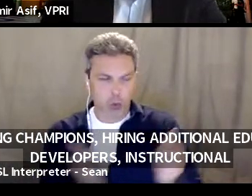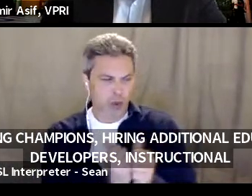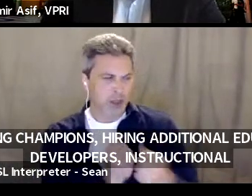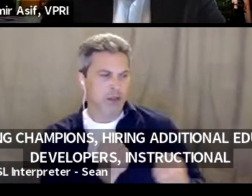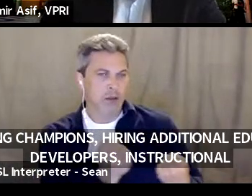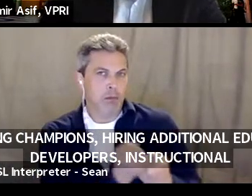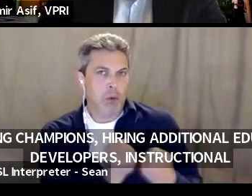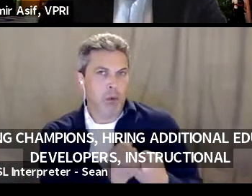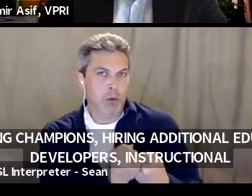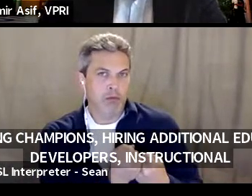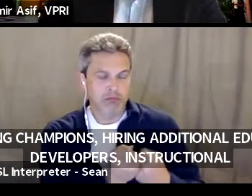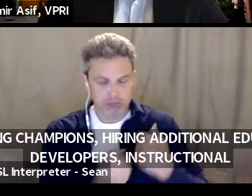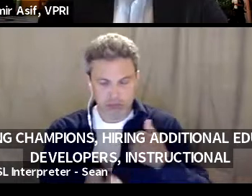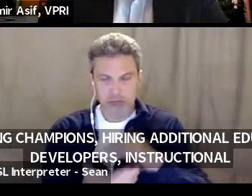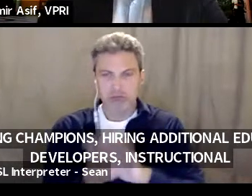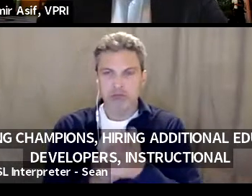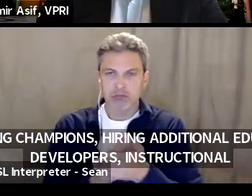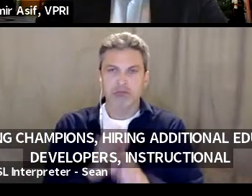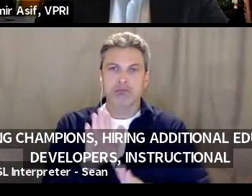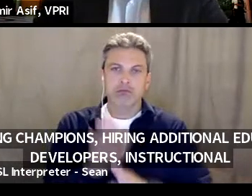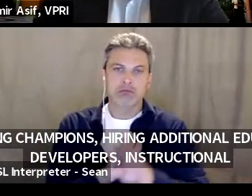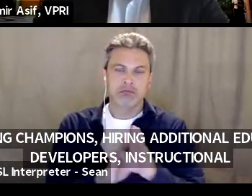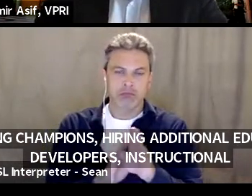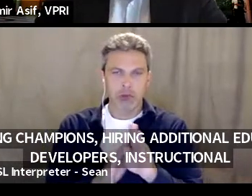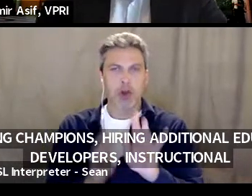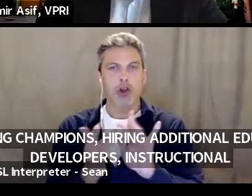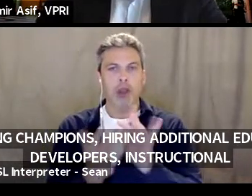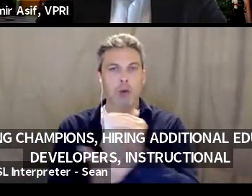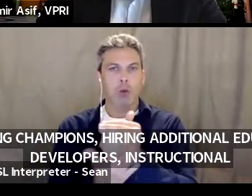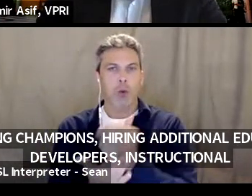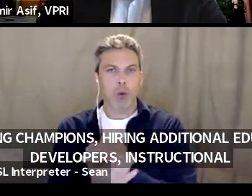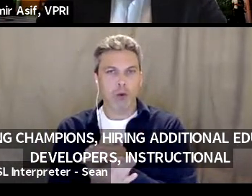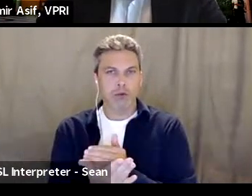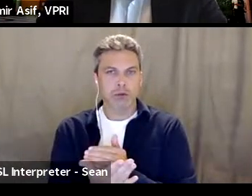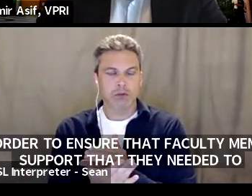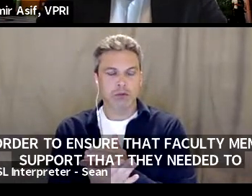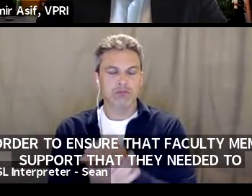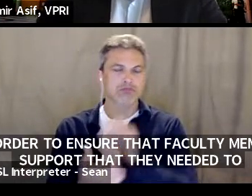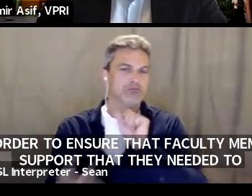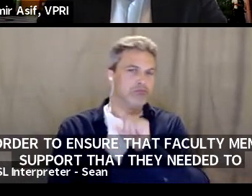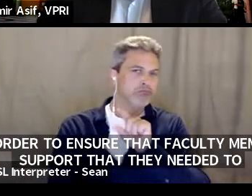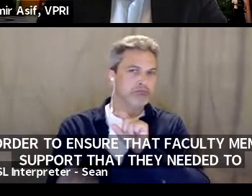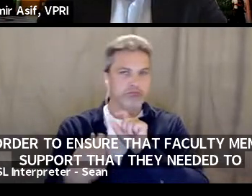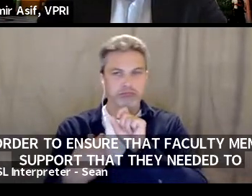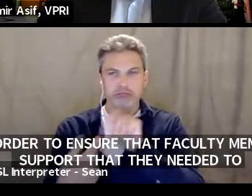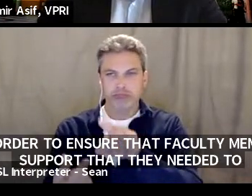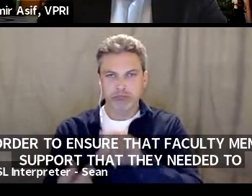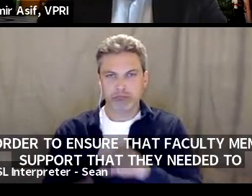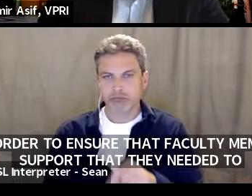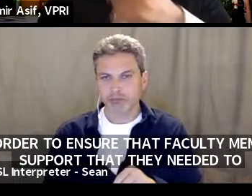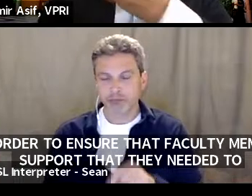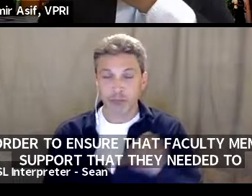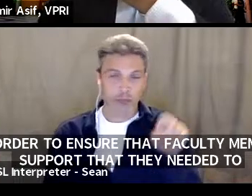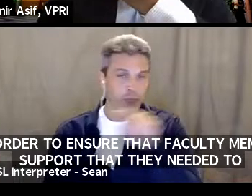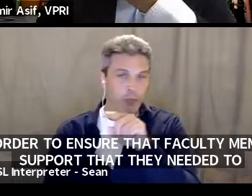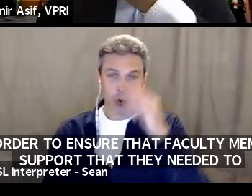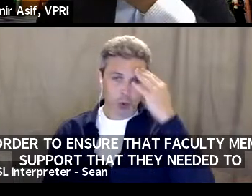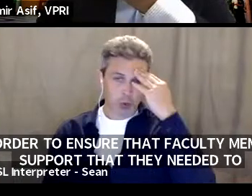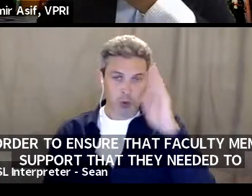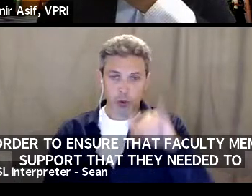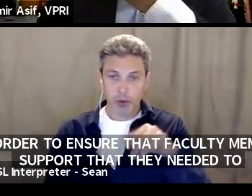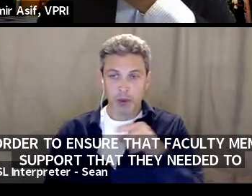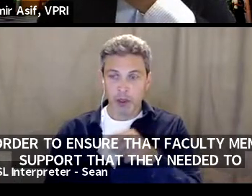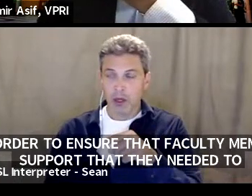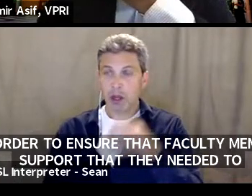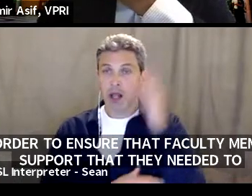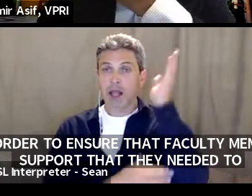to develop online courses and other remote options. You know, we all know that it's not simply a matter of just posting your